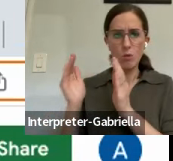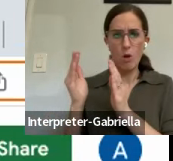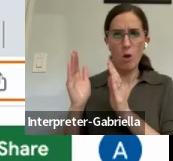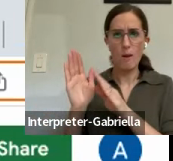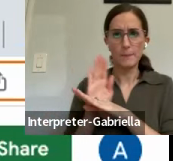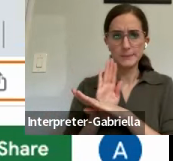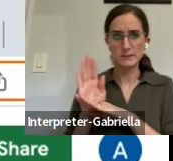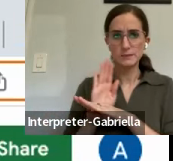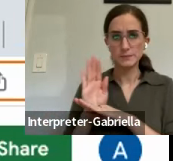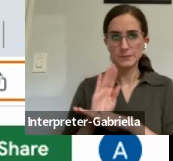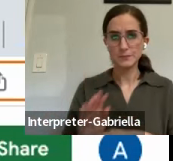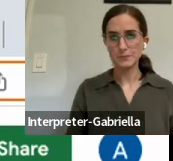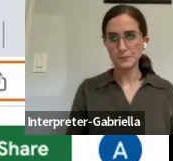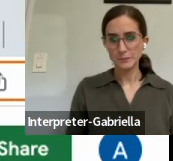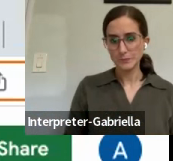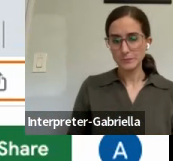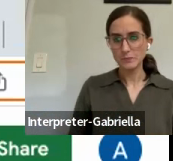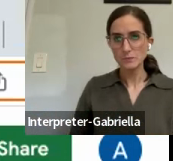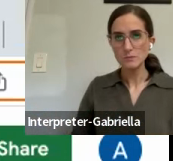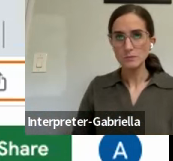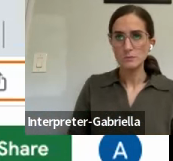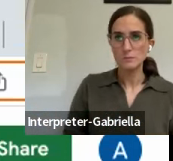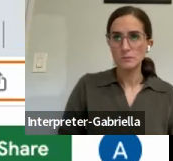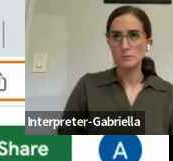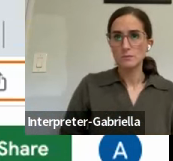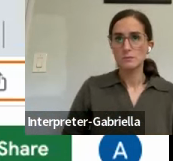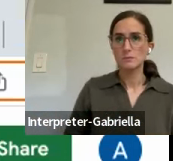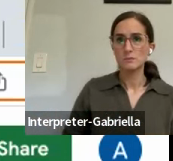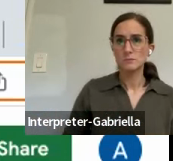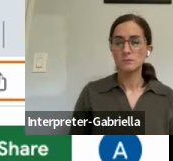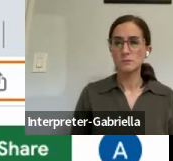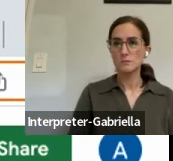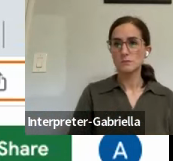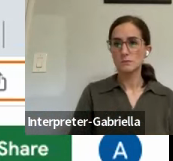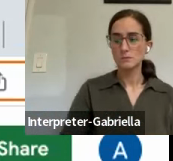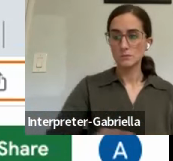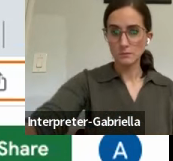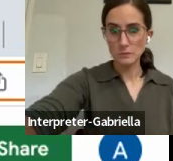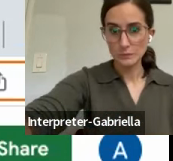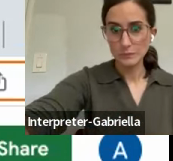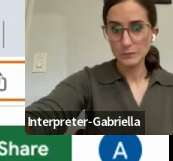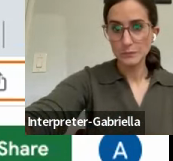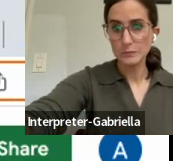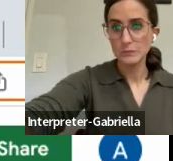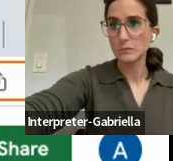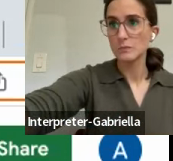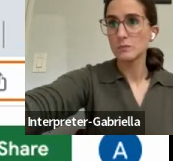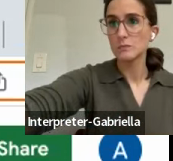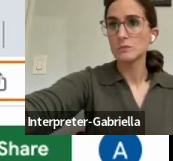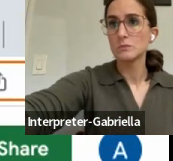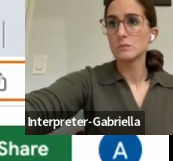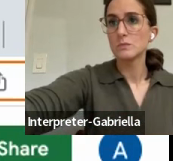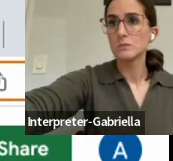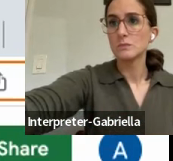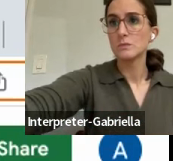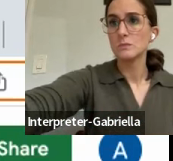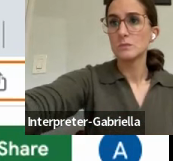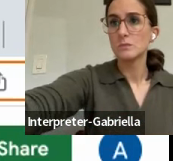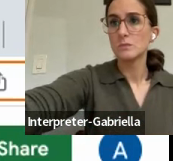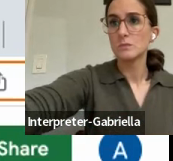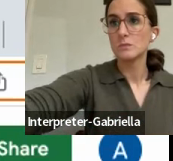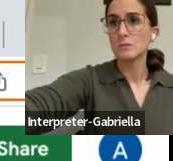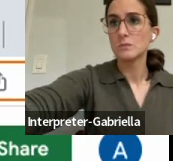que es la definición de pequeños negocios, ya que 90% de lo que son los negocios aquí en Longmont